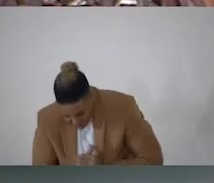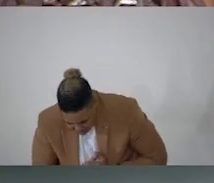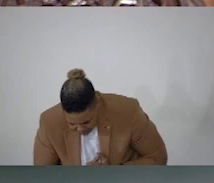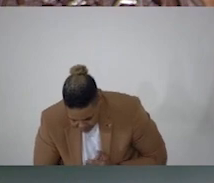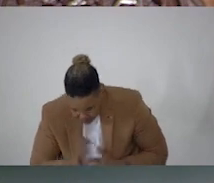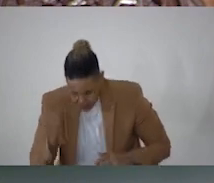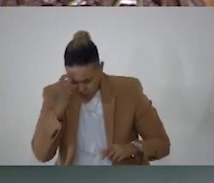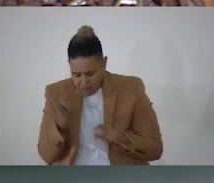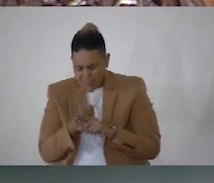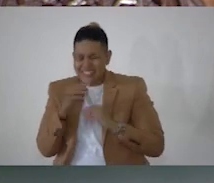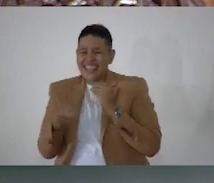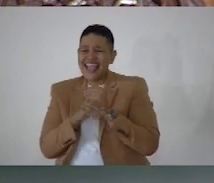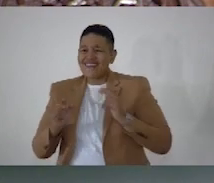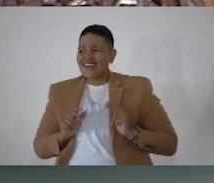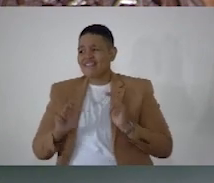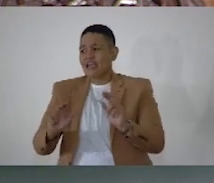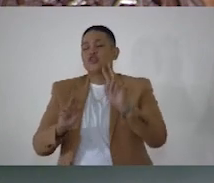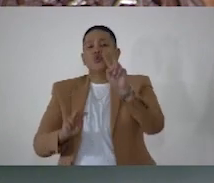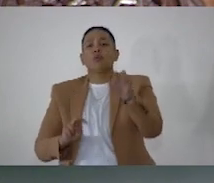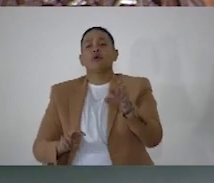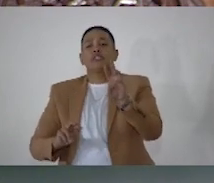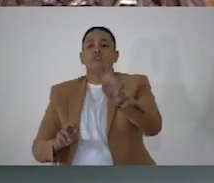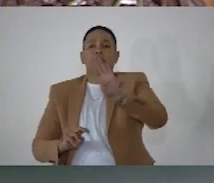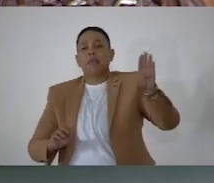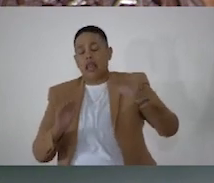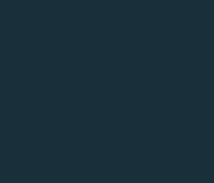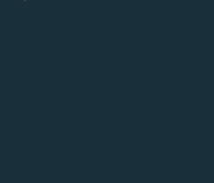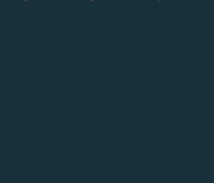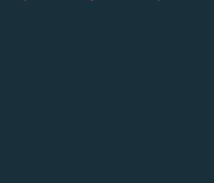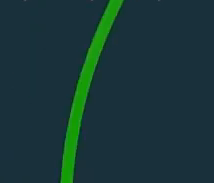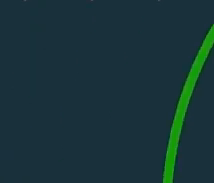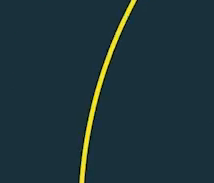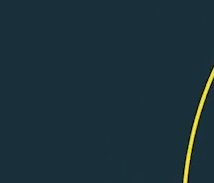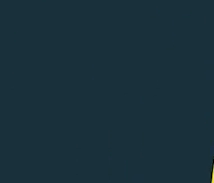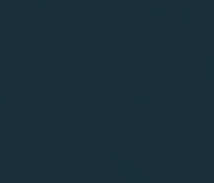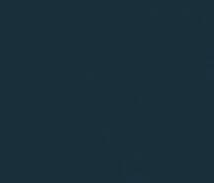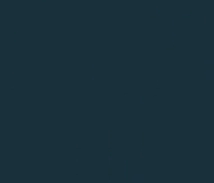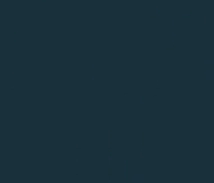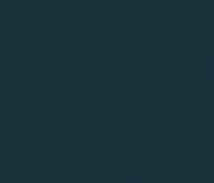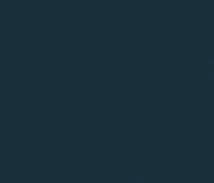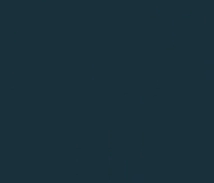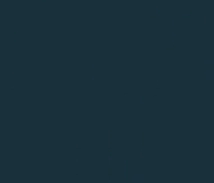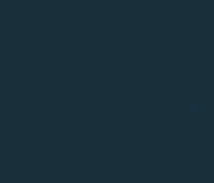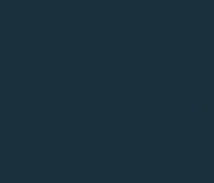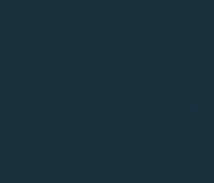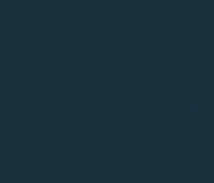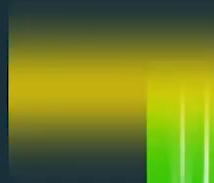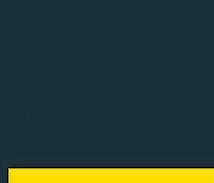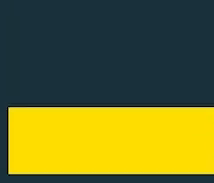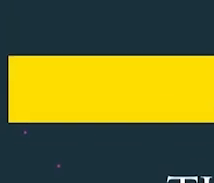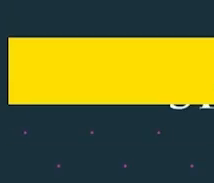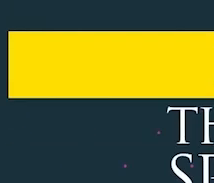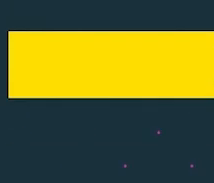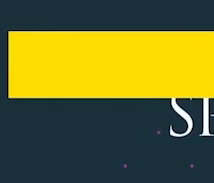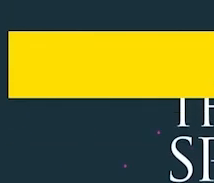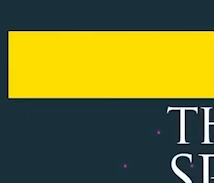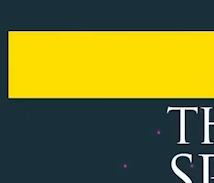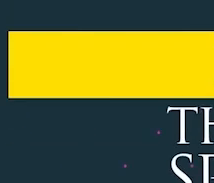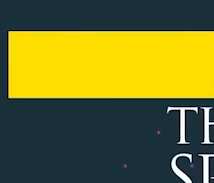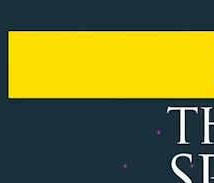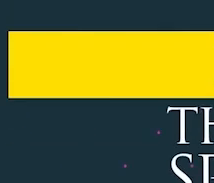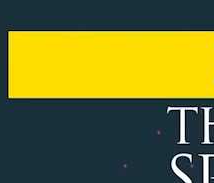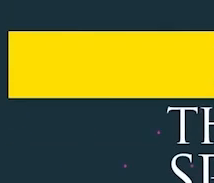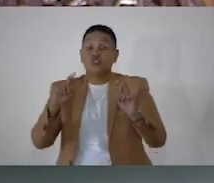The government is investing $2.6 billion in key irrigation projects that are expected to result in